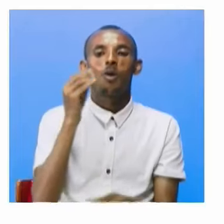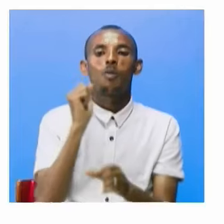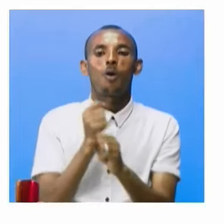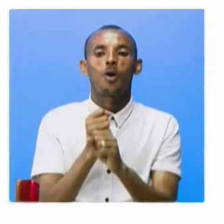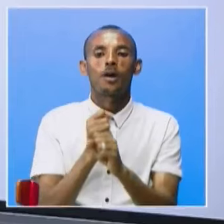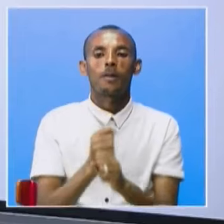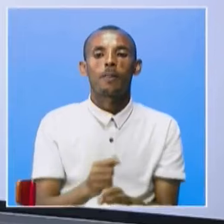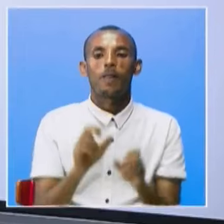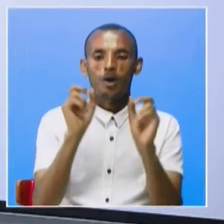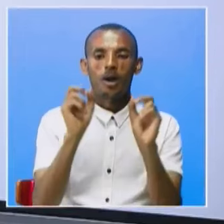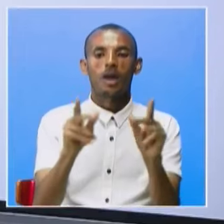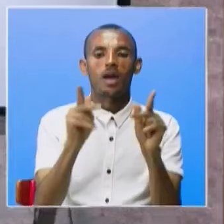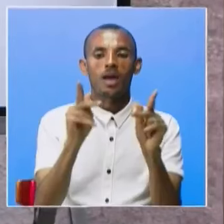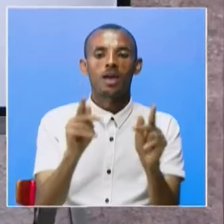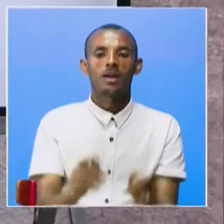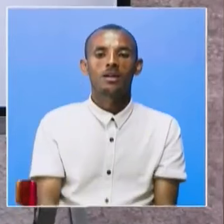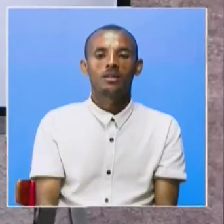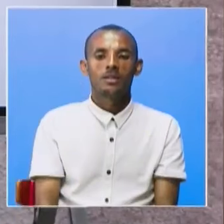Okay.